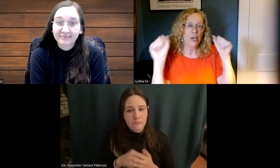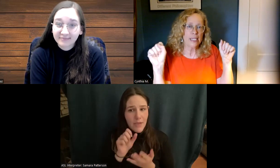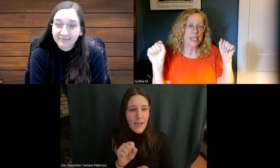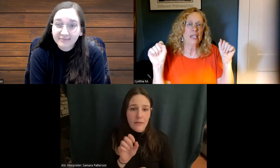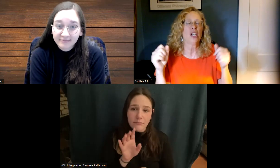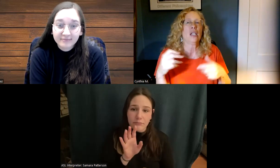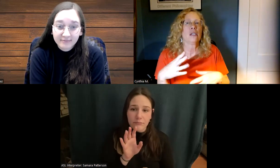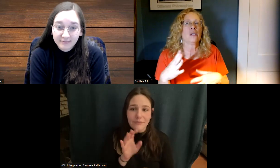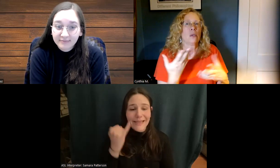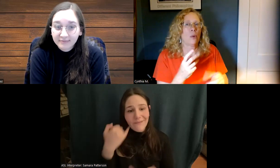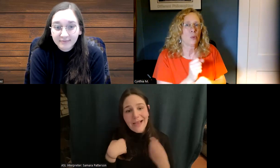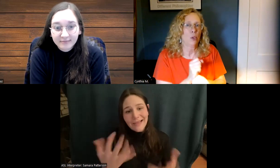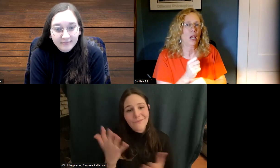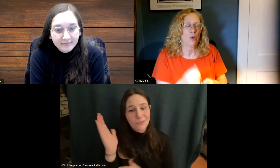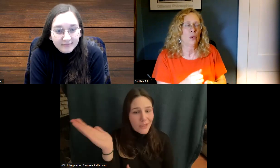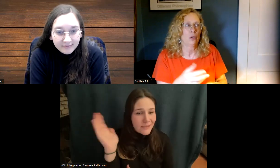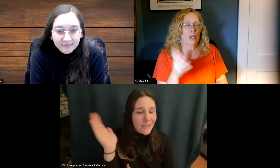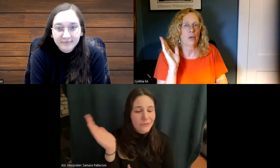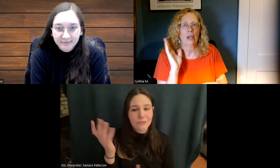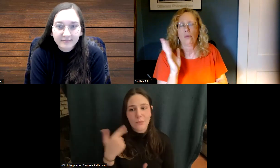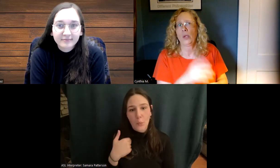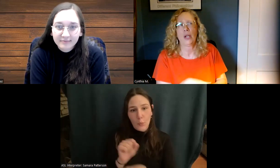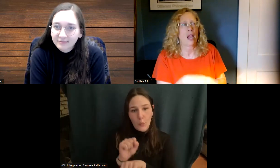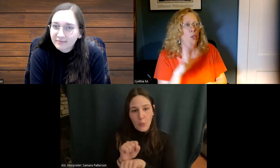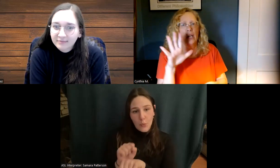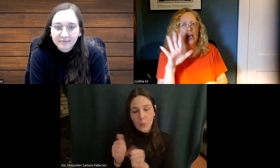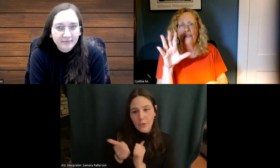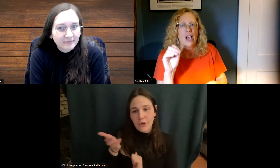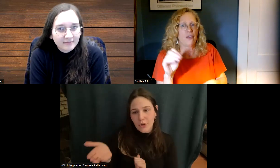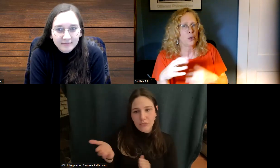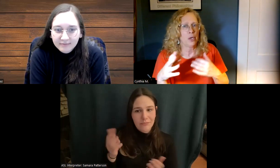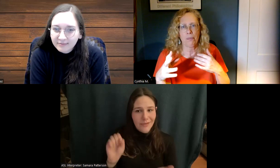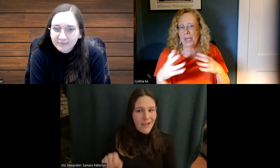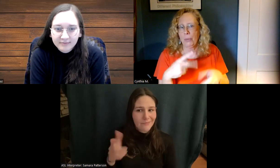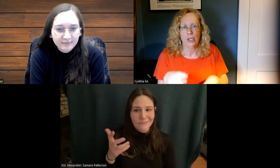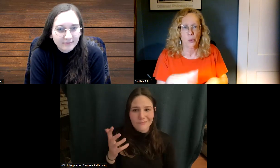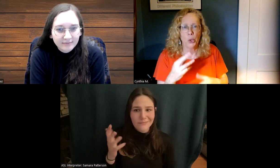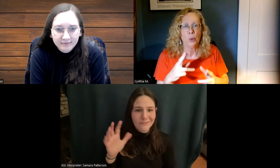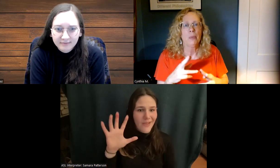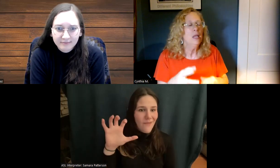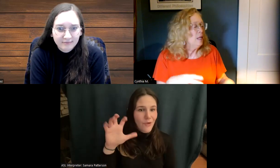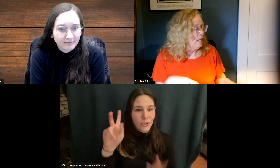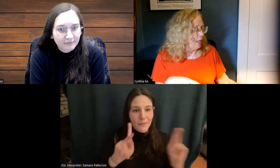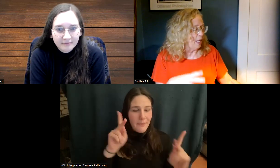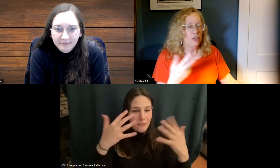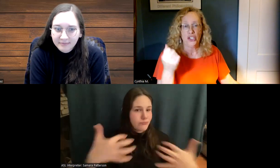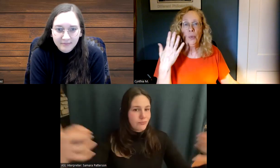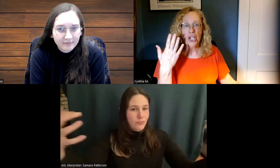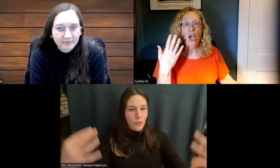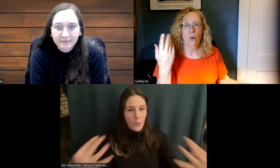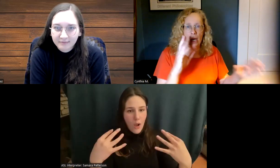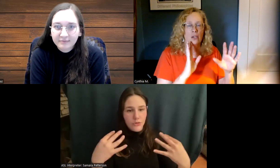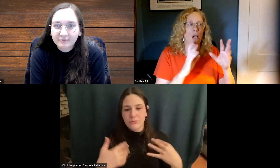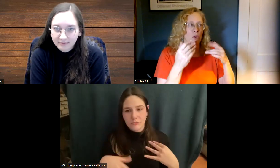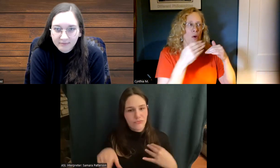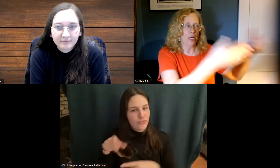did presentations or I was working with her, and we could have 500 people in a room, and she would